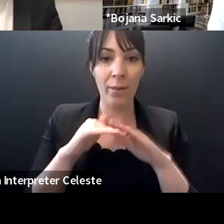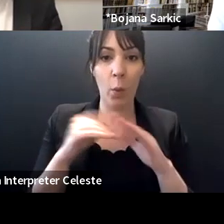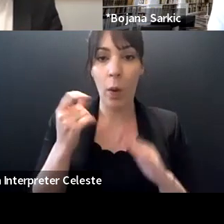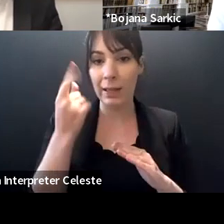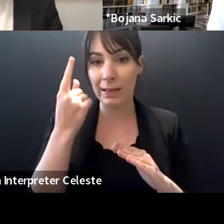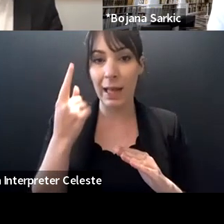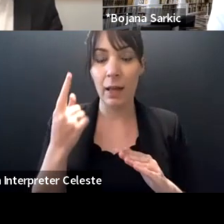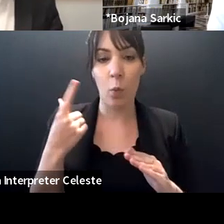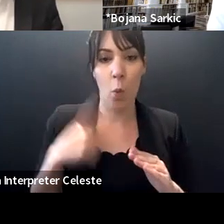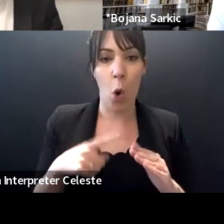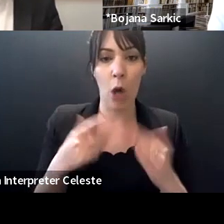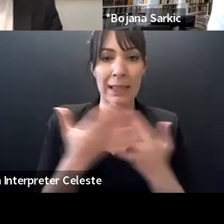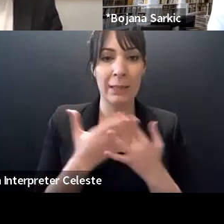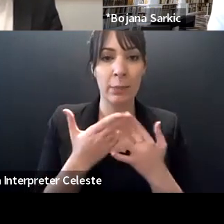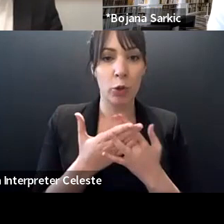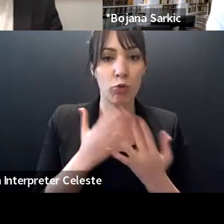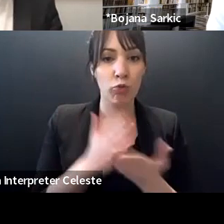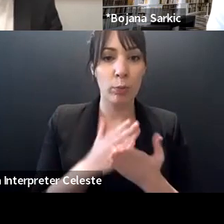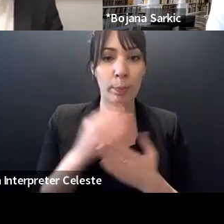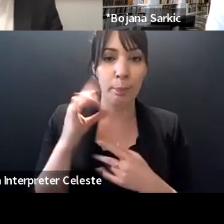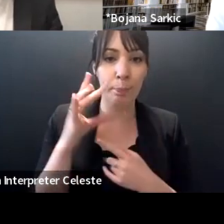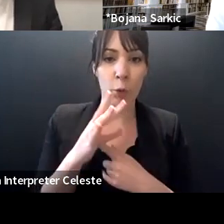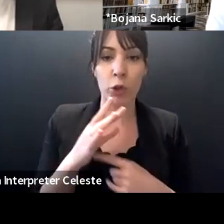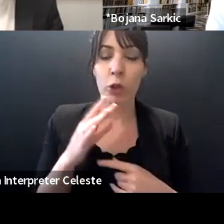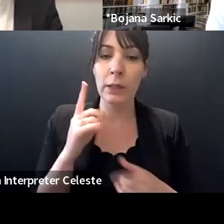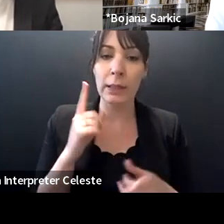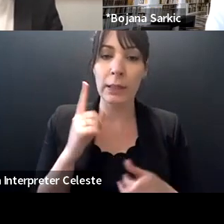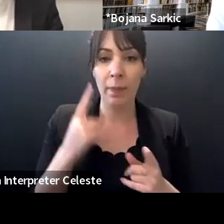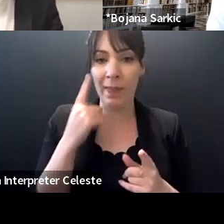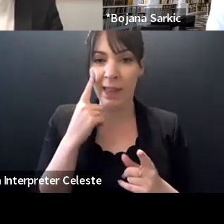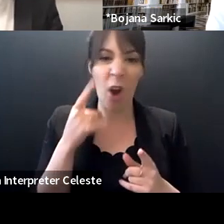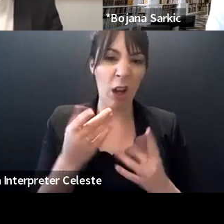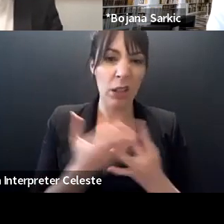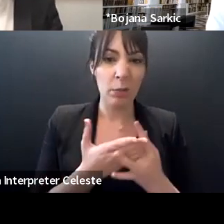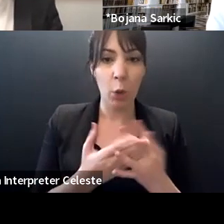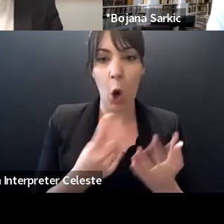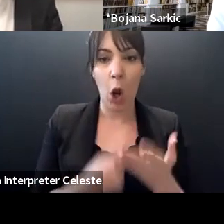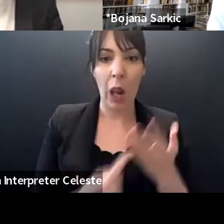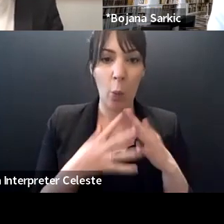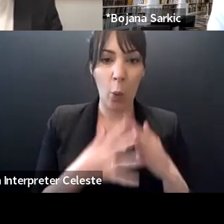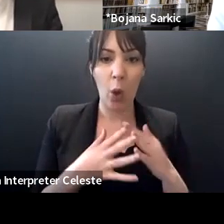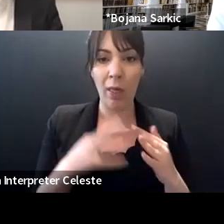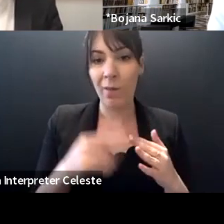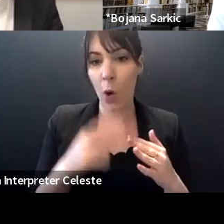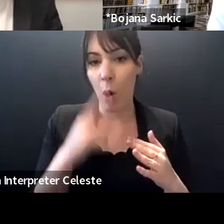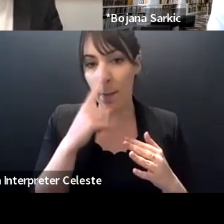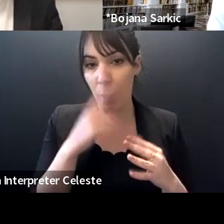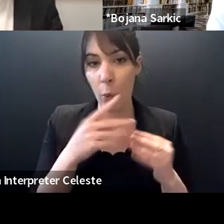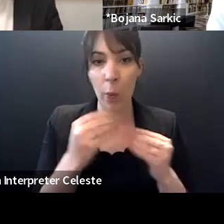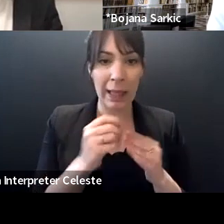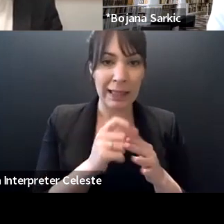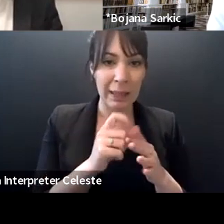of accessibility and it only being valuable to people with disabilities. And we know that this couldn't be further from the